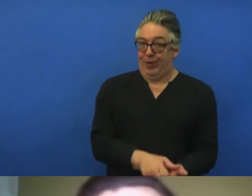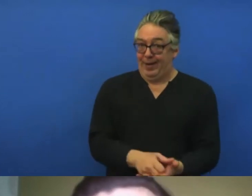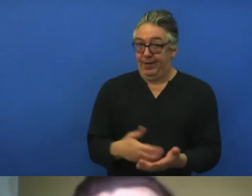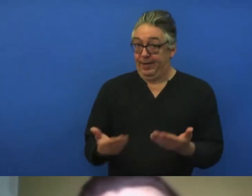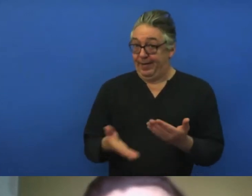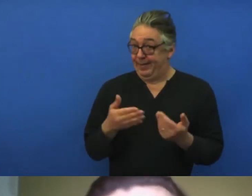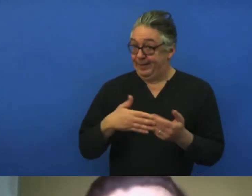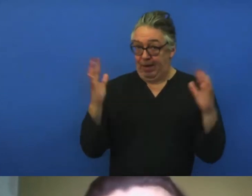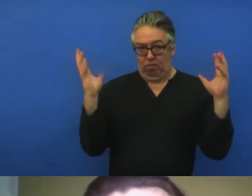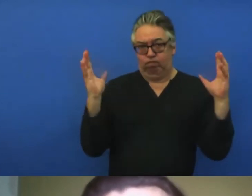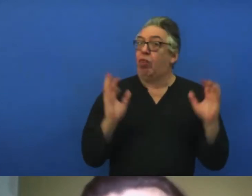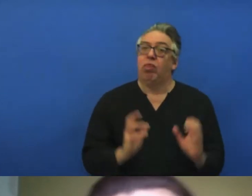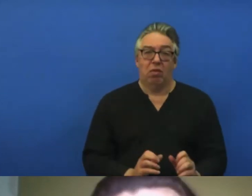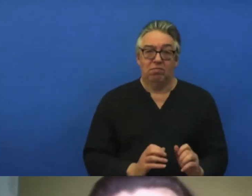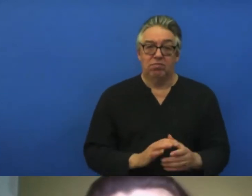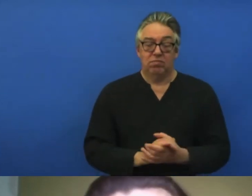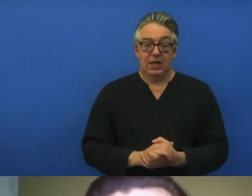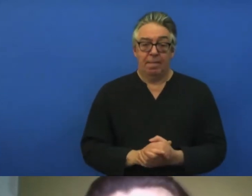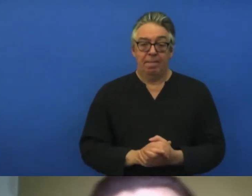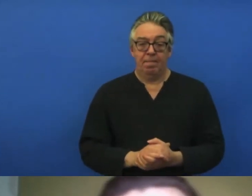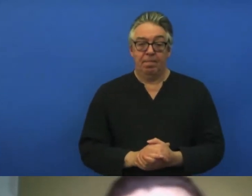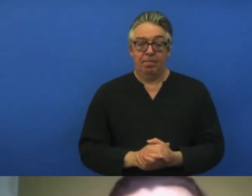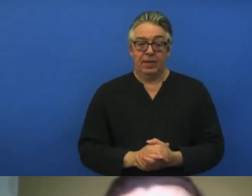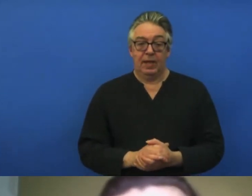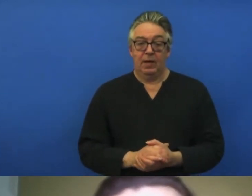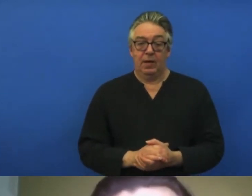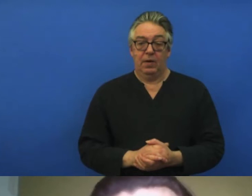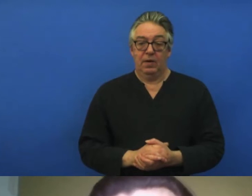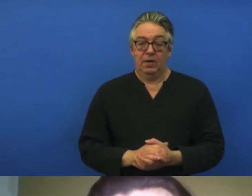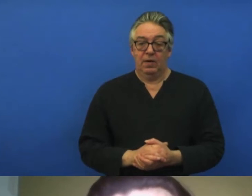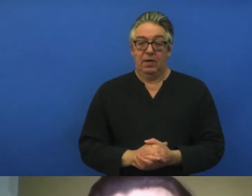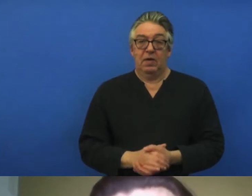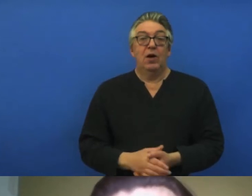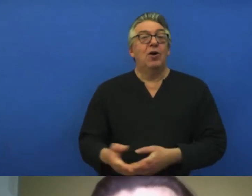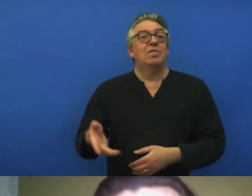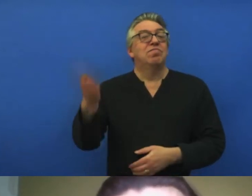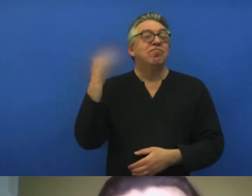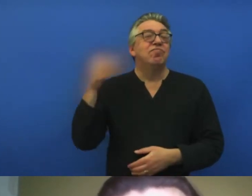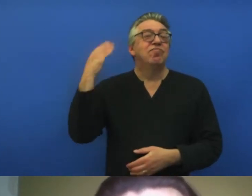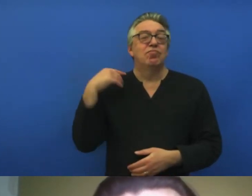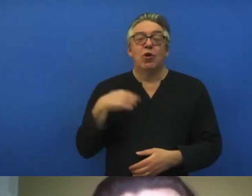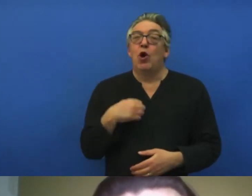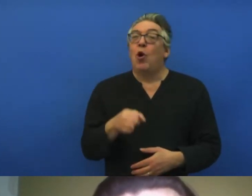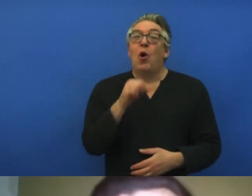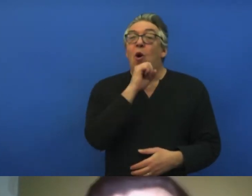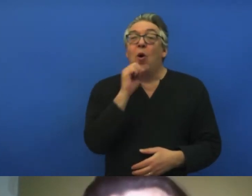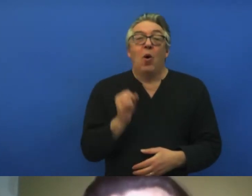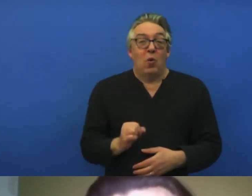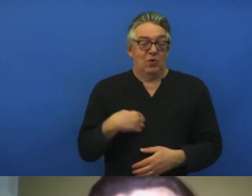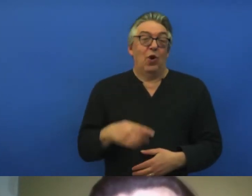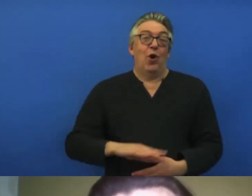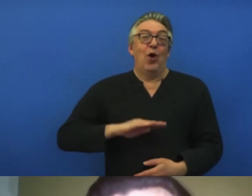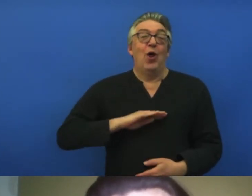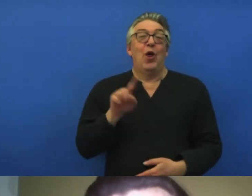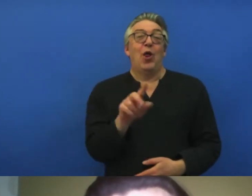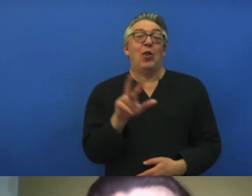I was just turning 14 when the Georgian-Russian war, full-scale war, broke